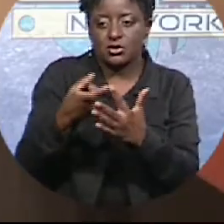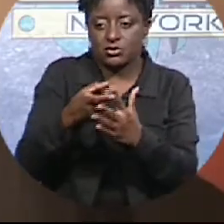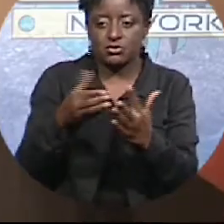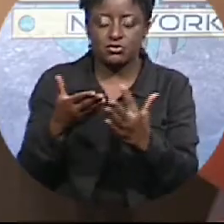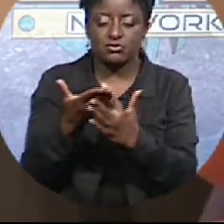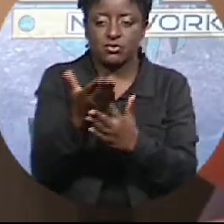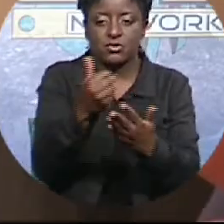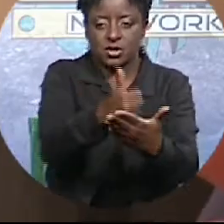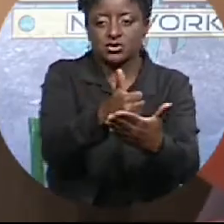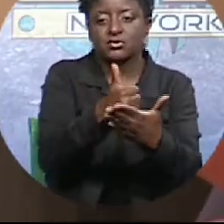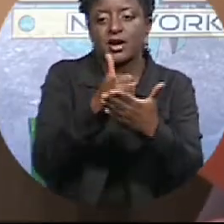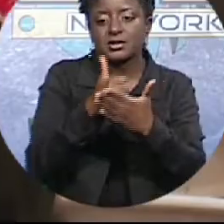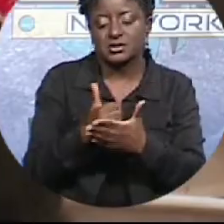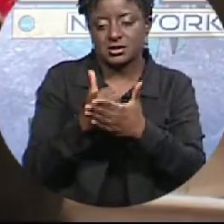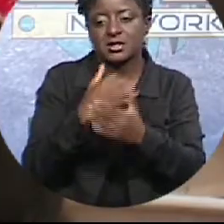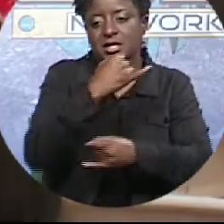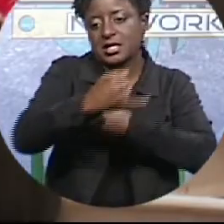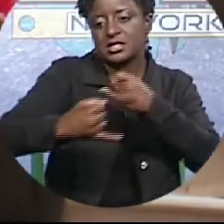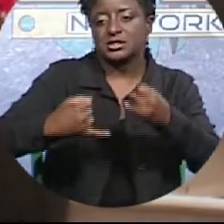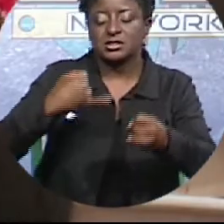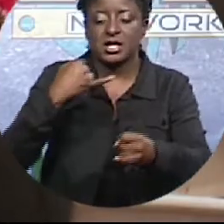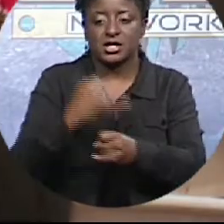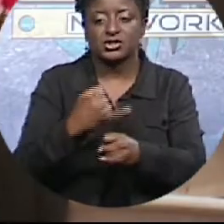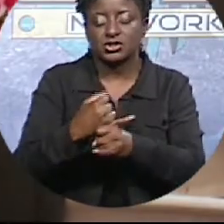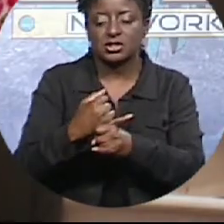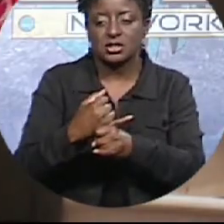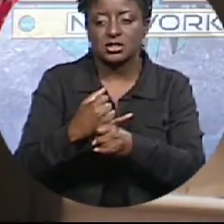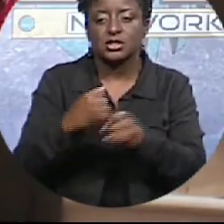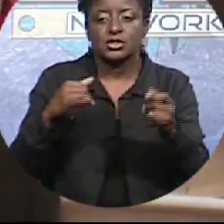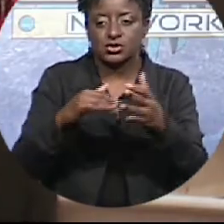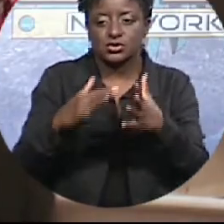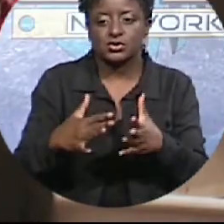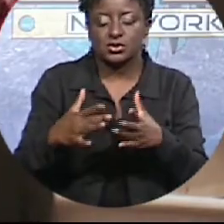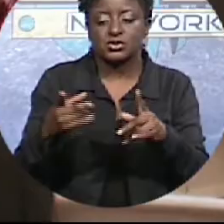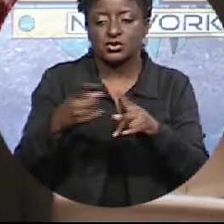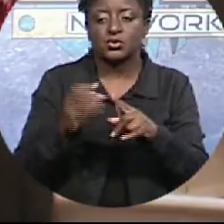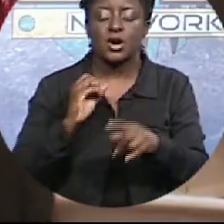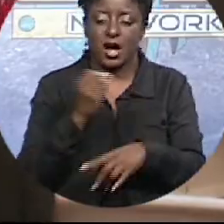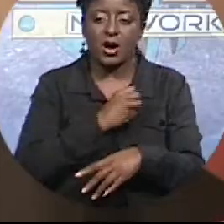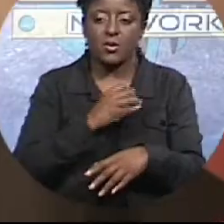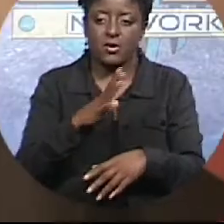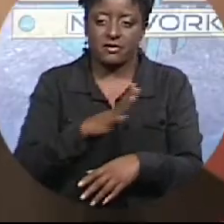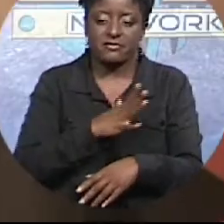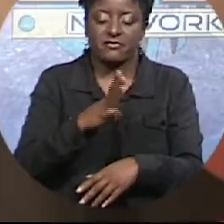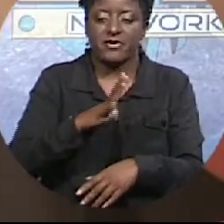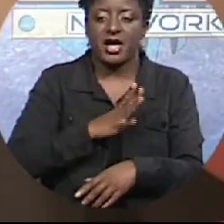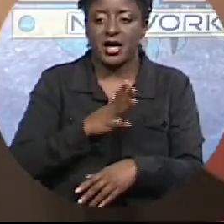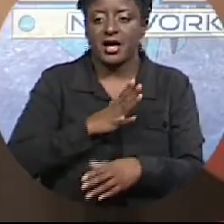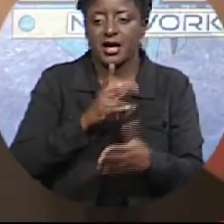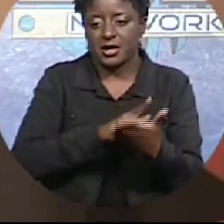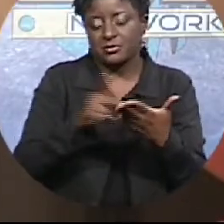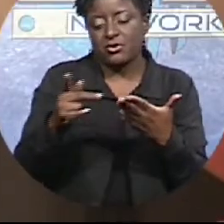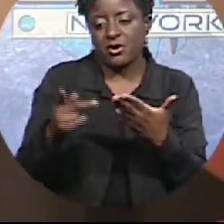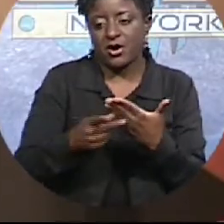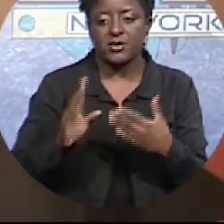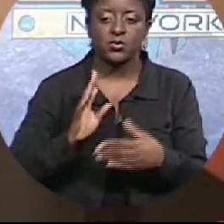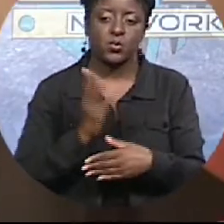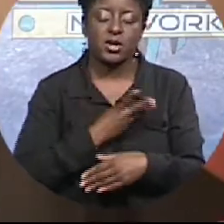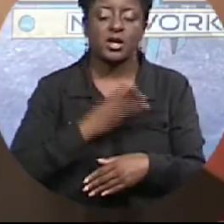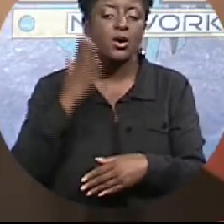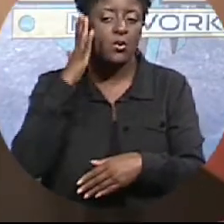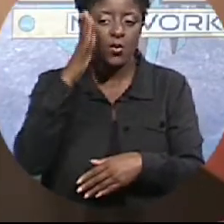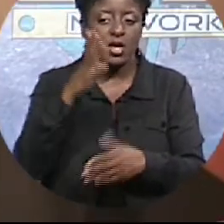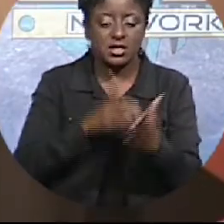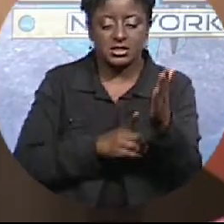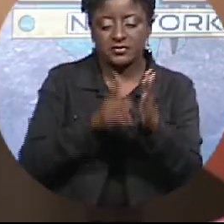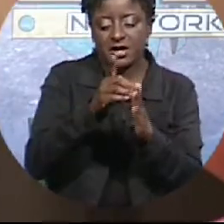international students to our very fine programs that we will develop here. In the very early stages of my presidency,